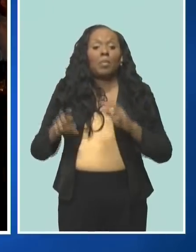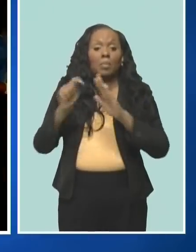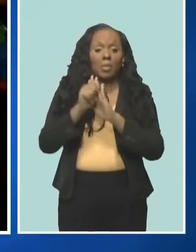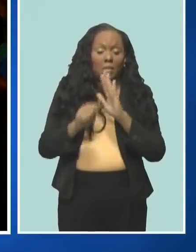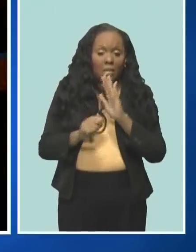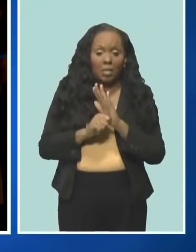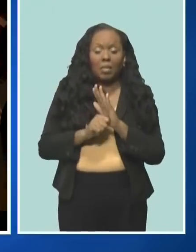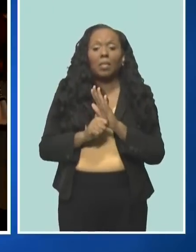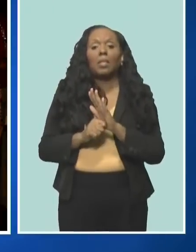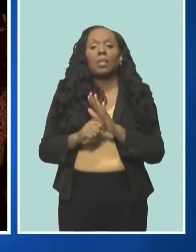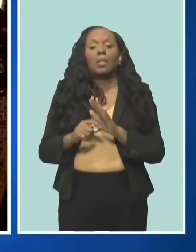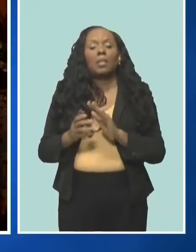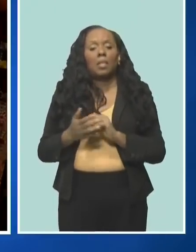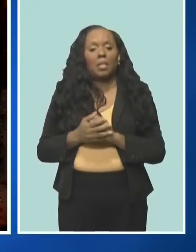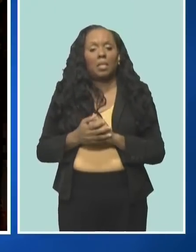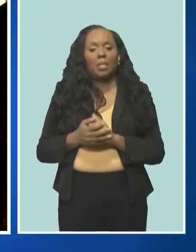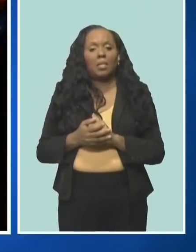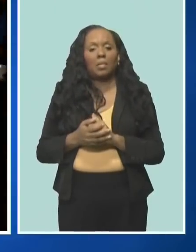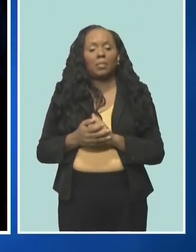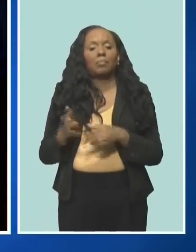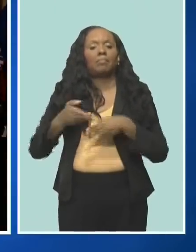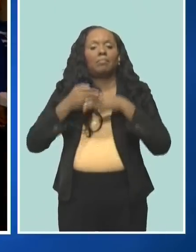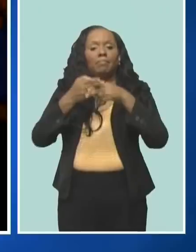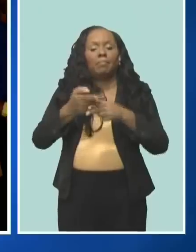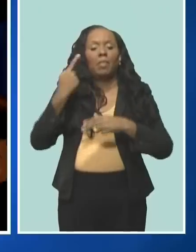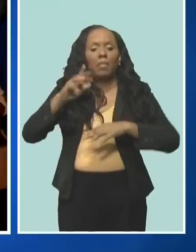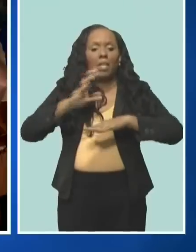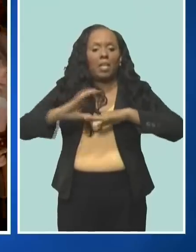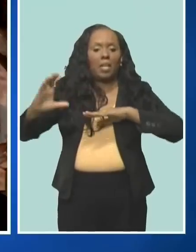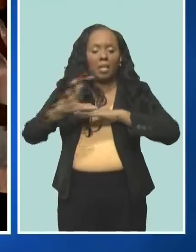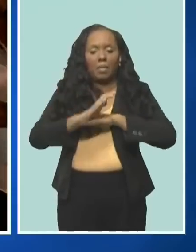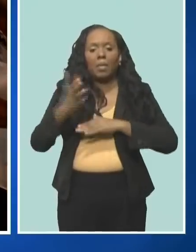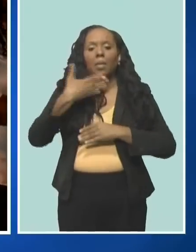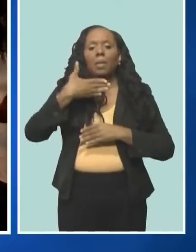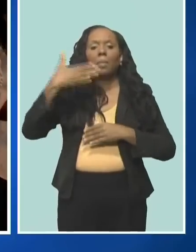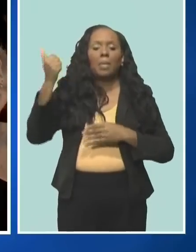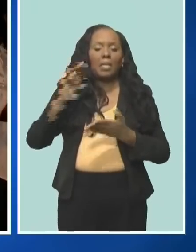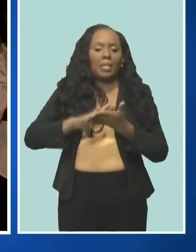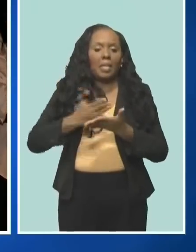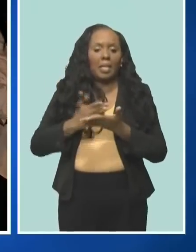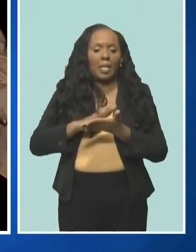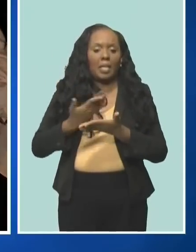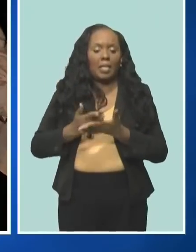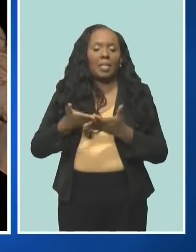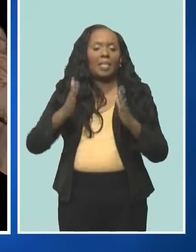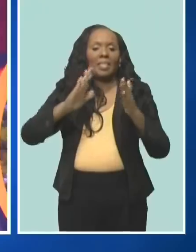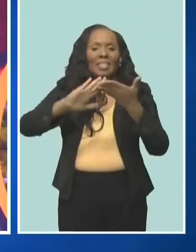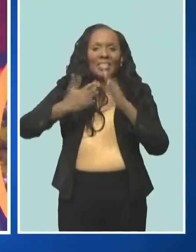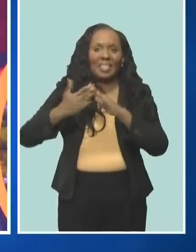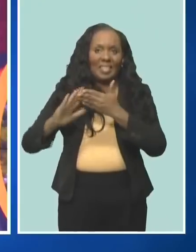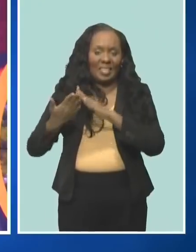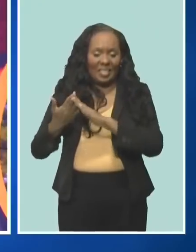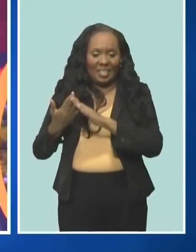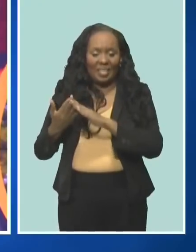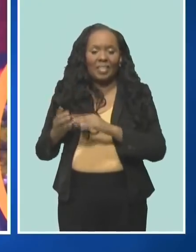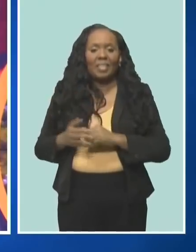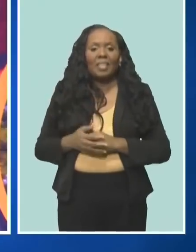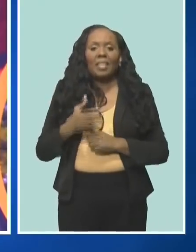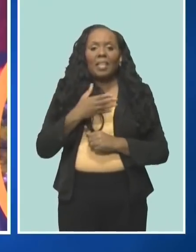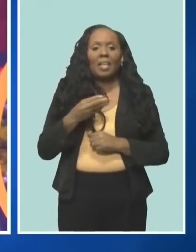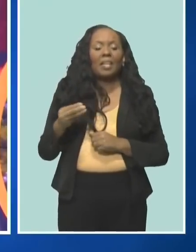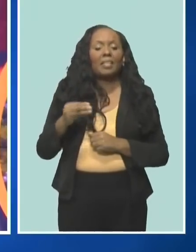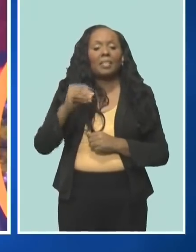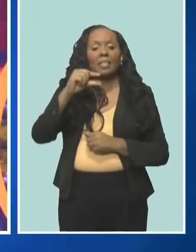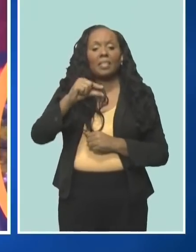been recognized as a contender for the Caribbean's Best Emerging Culinary City Destination. And the Jean